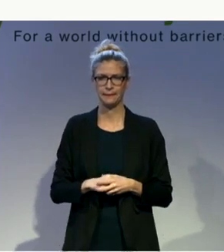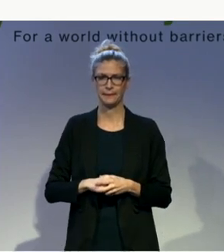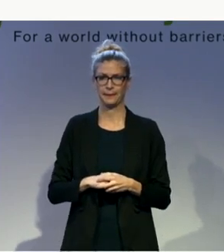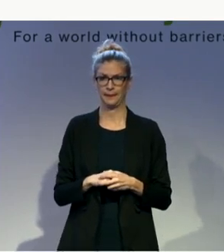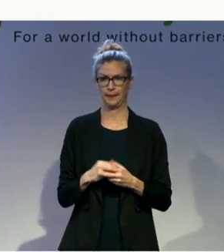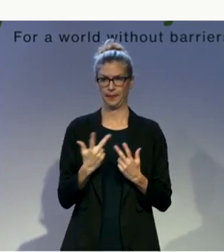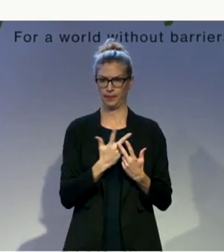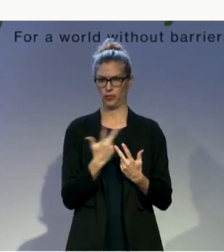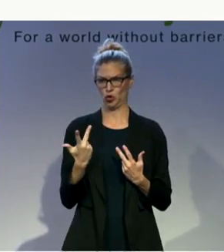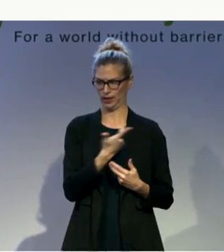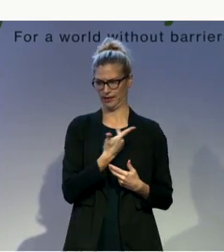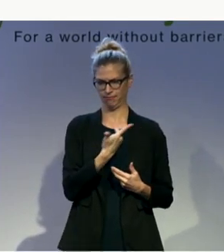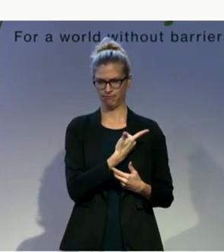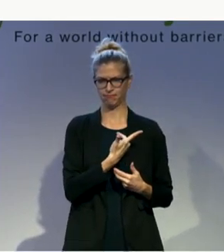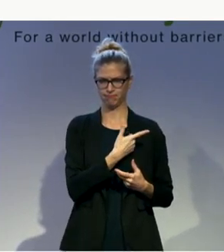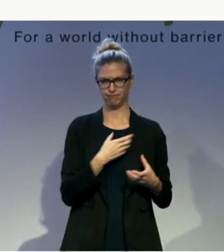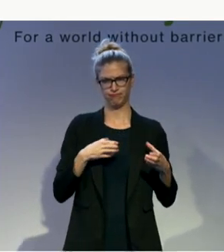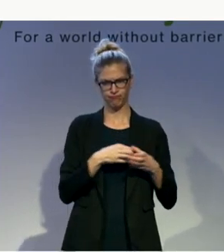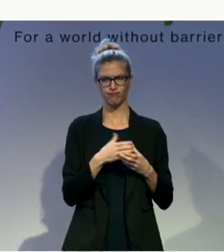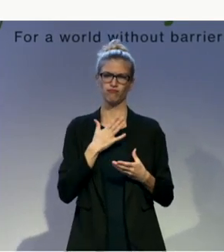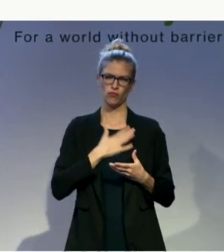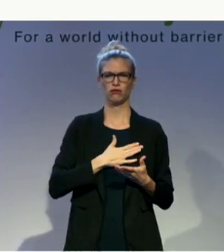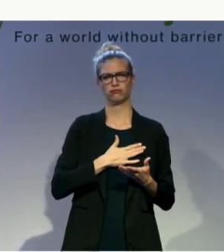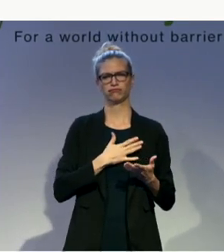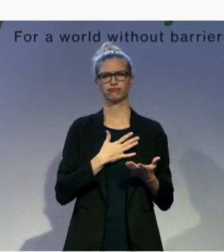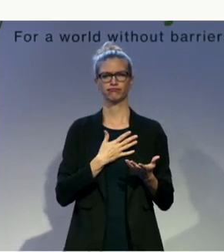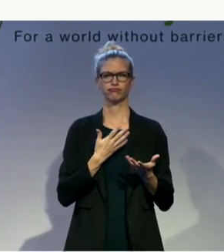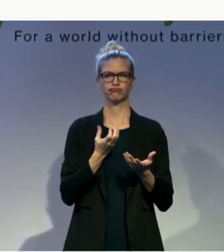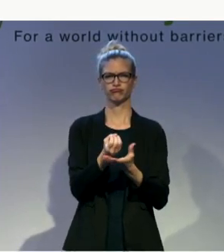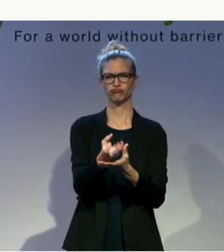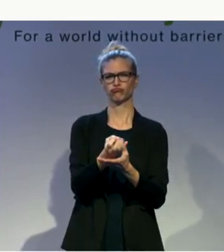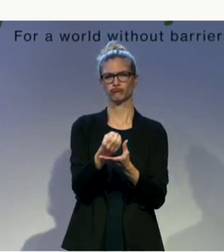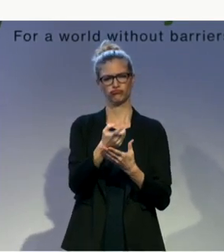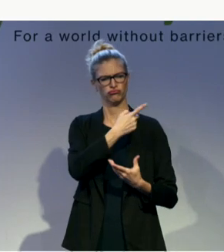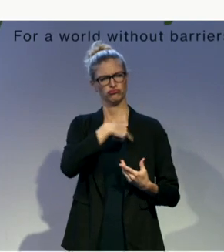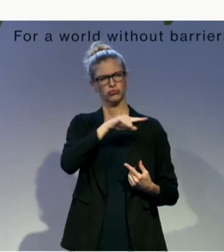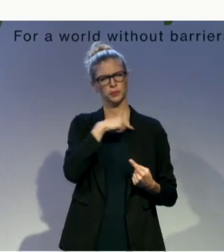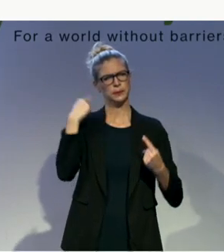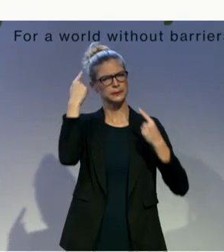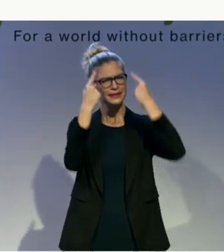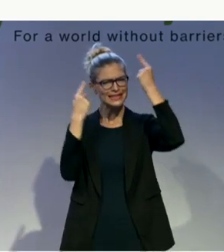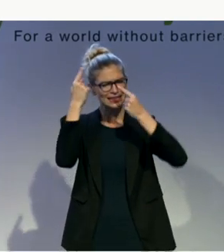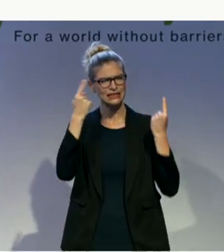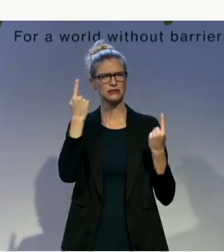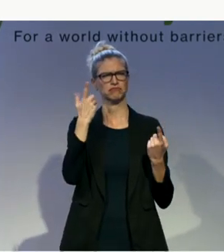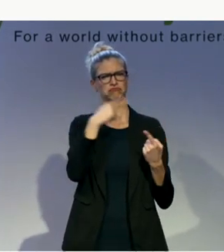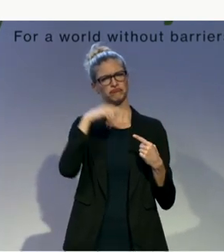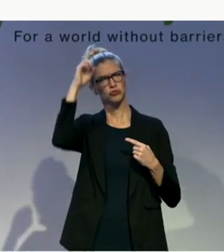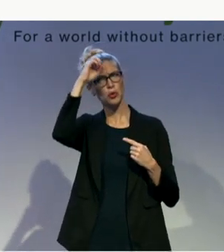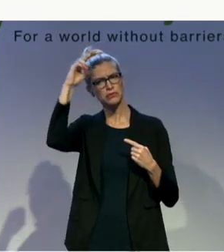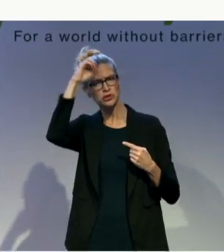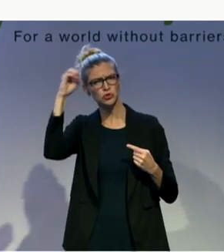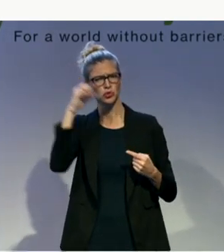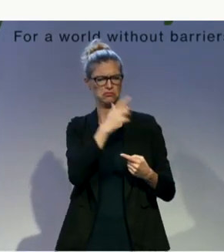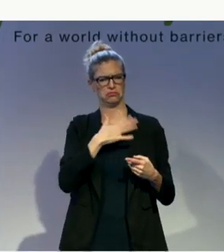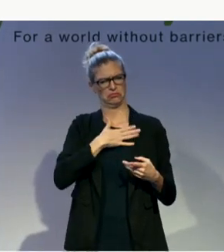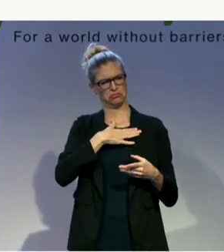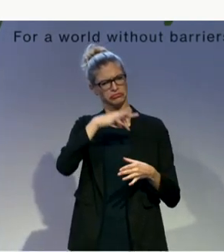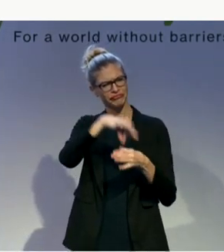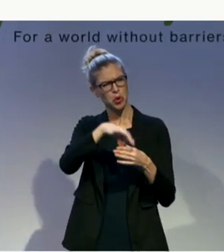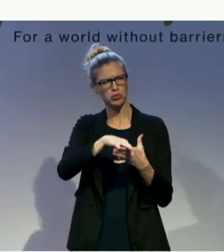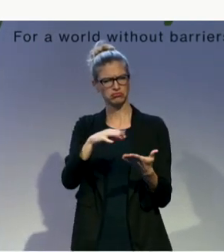My Election. Now, there are some major things we need to understand when looking at this project. The